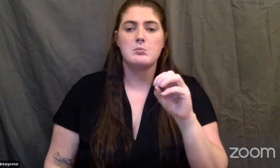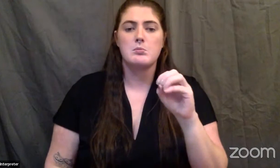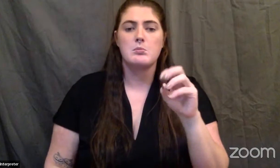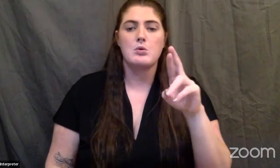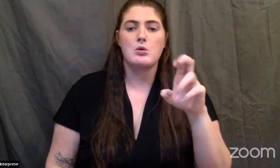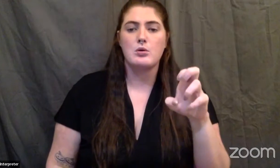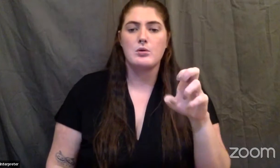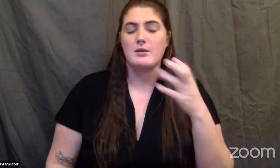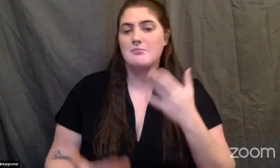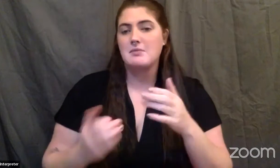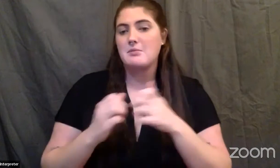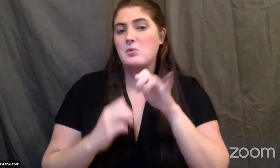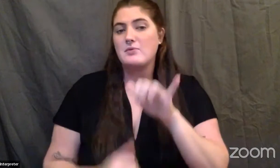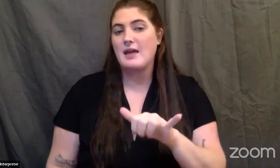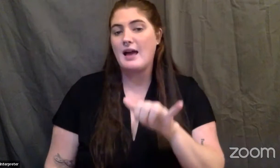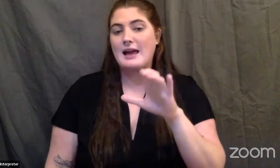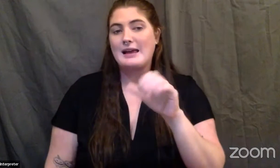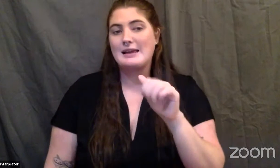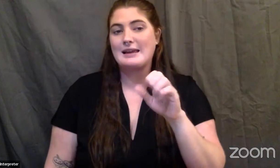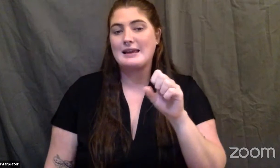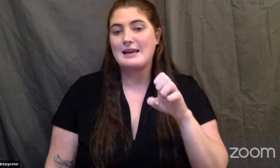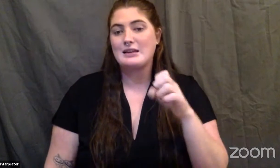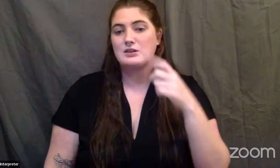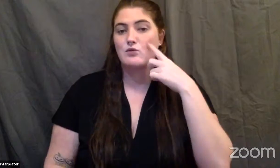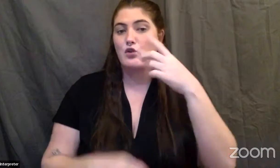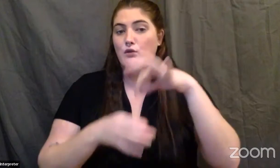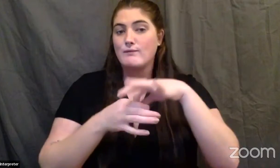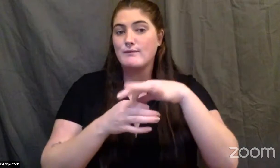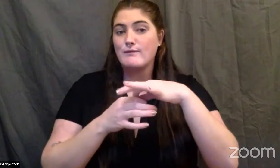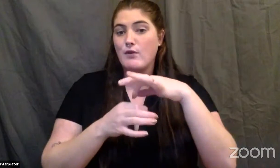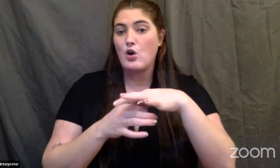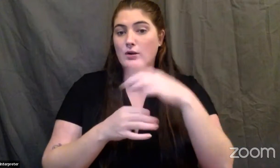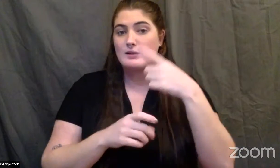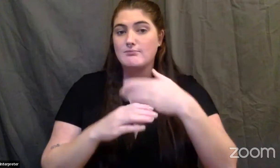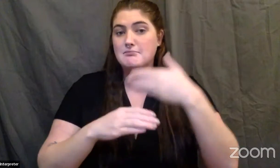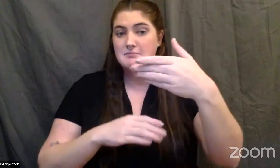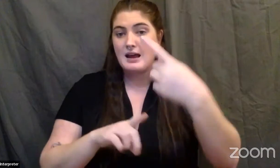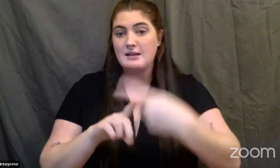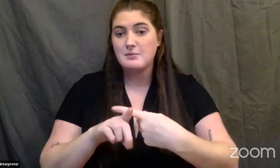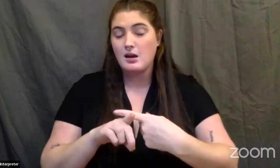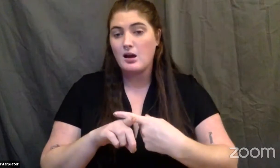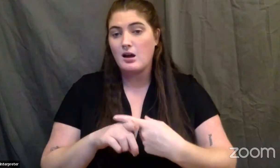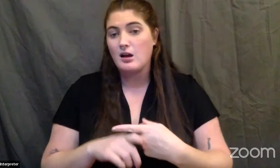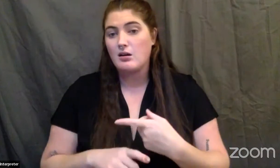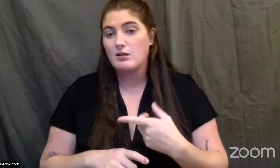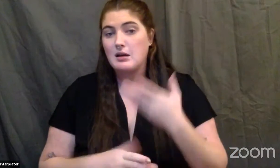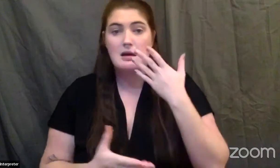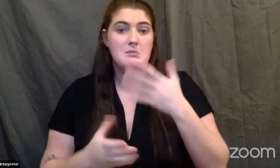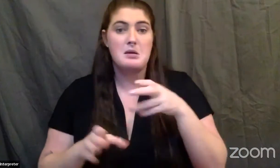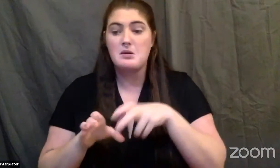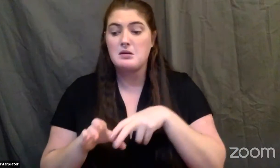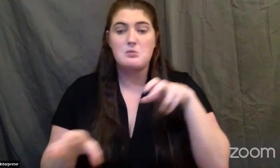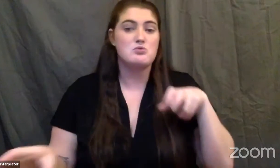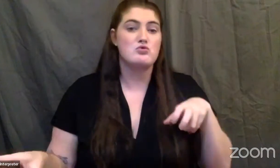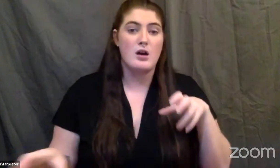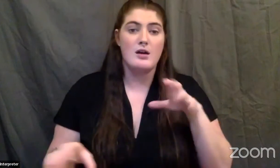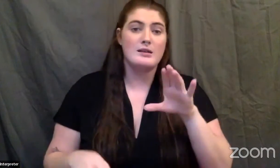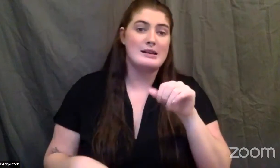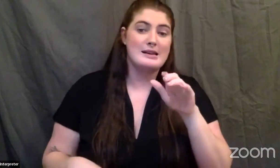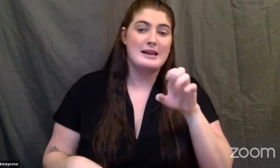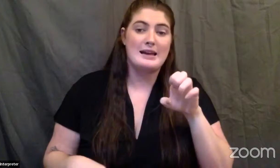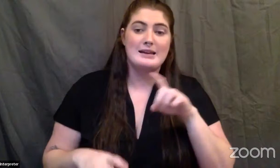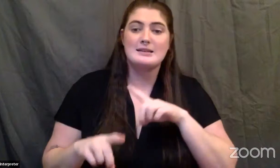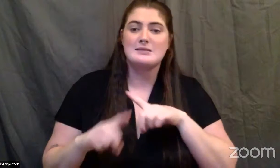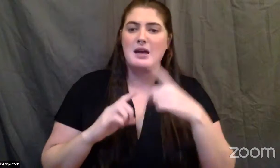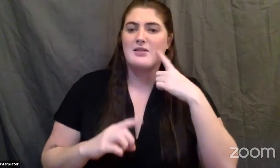put that case on for a voting motion next month, you know, as is. Maybe they'll withdraw the case entirely before now, but I think it